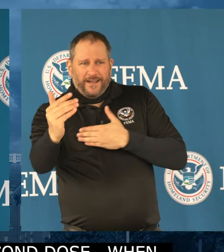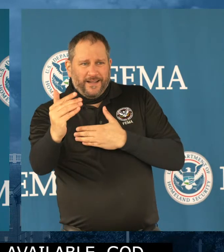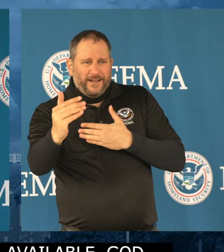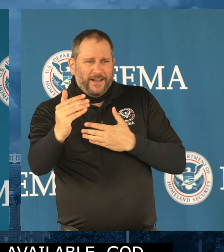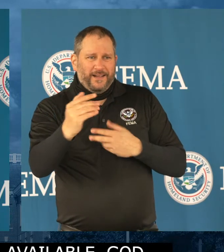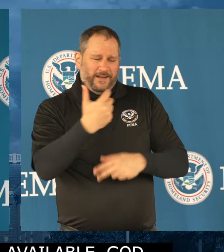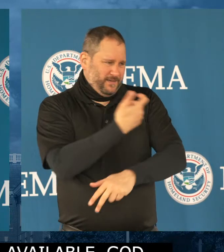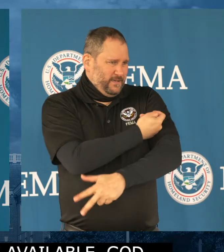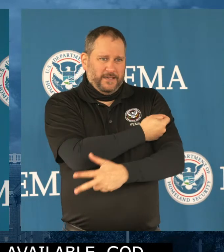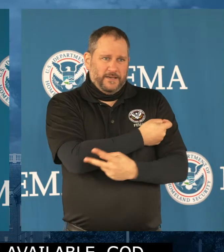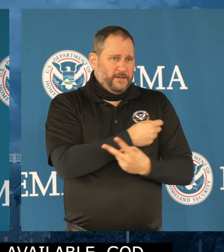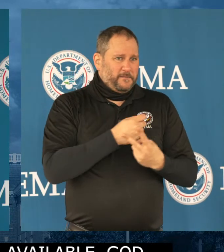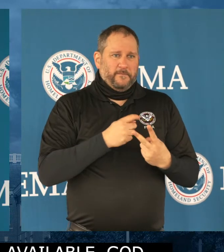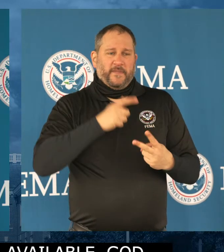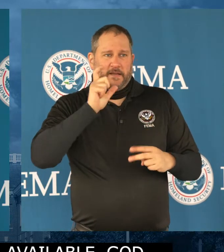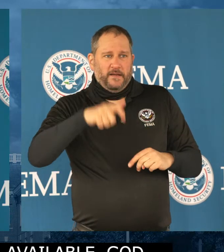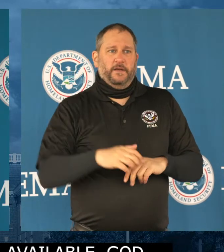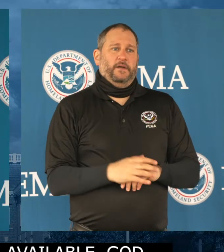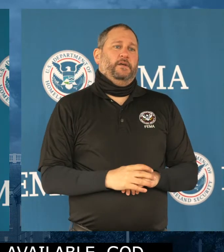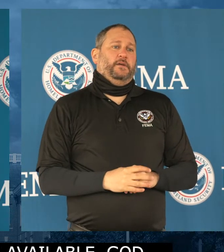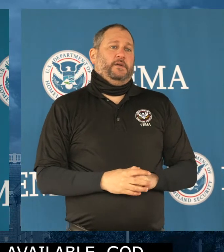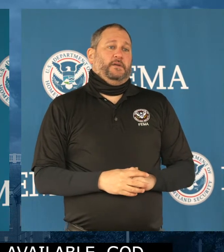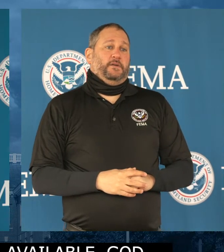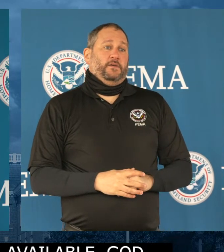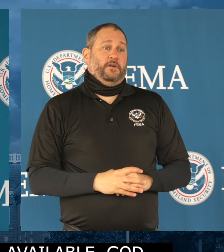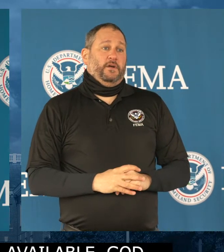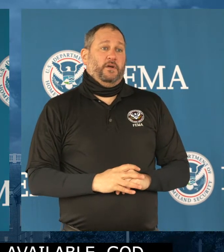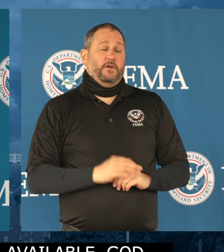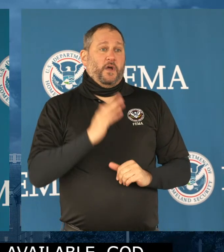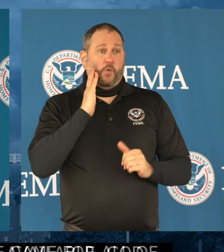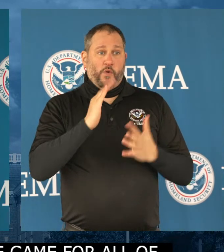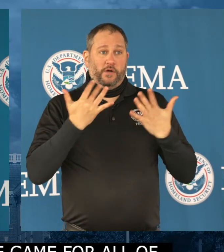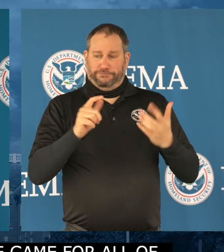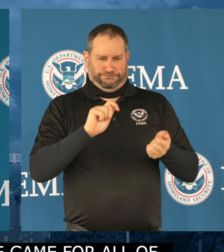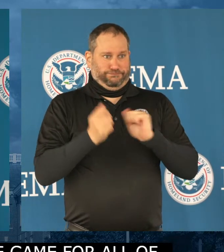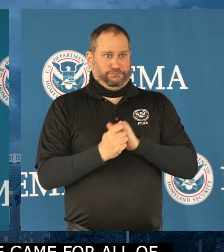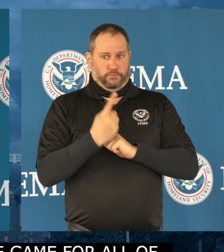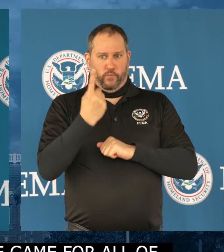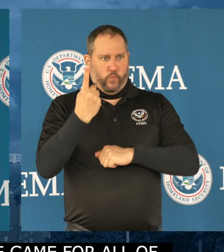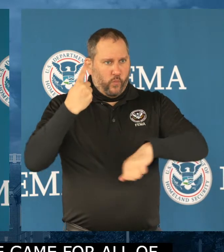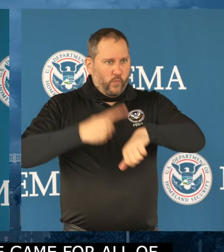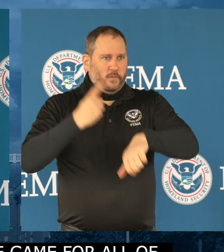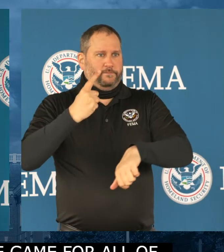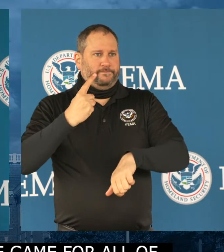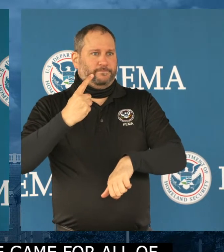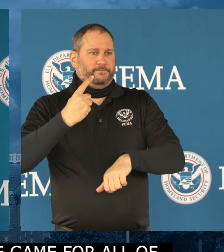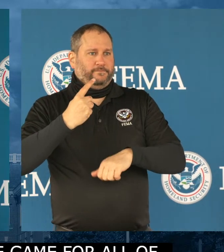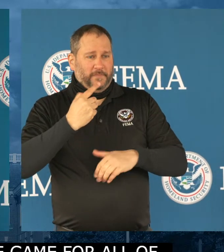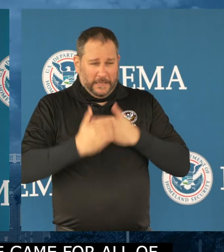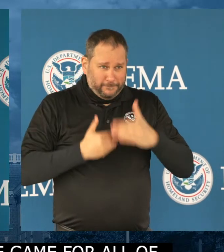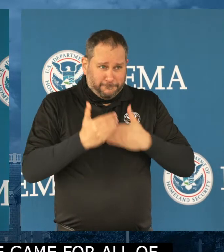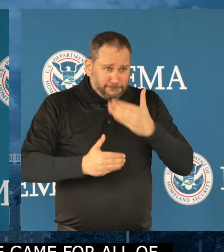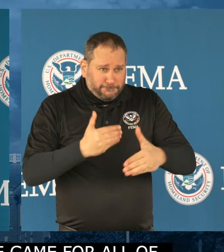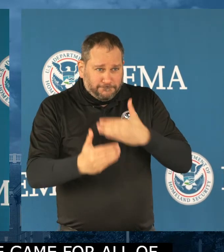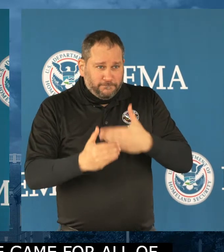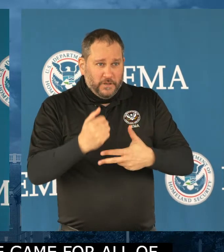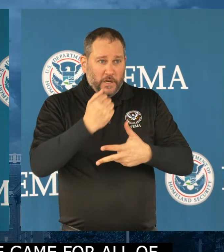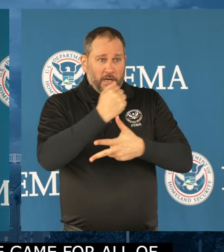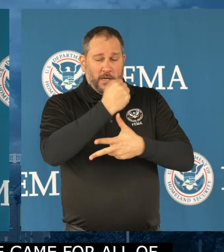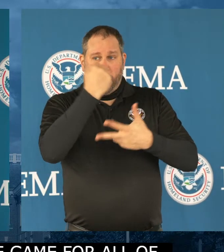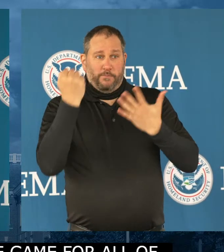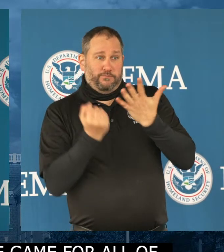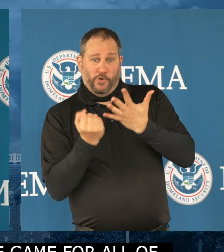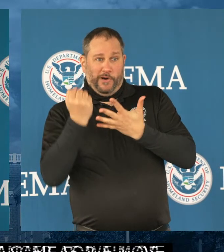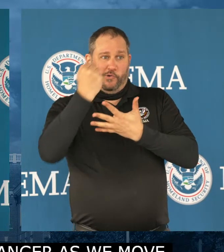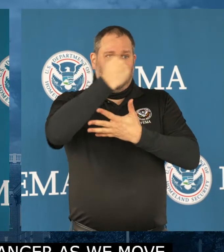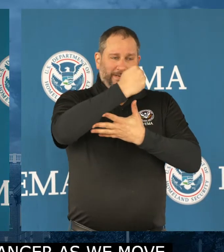second dose. That'll really be a game changer as we move down the priority list that